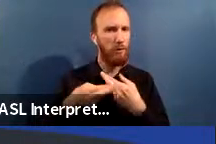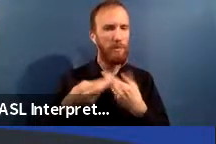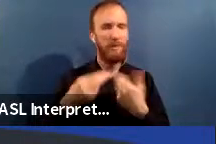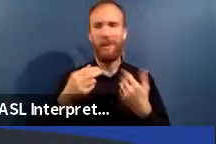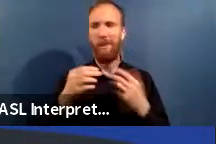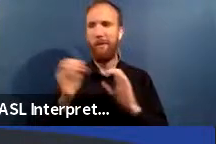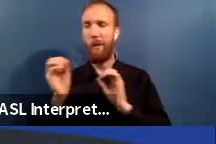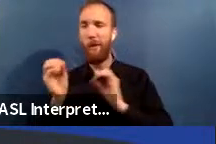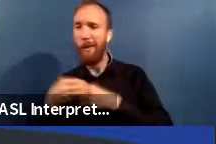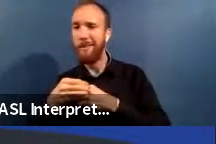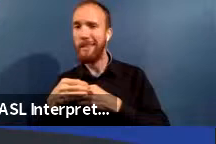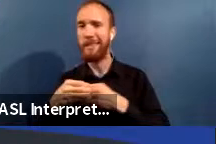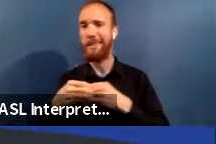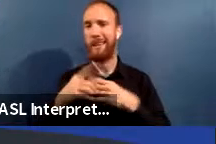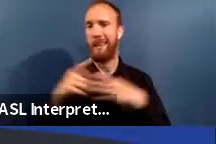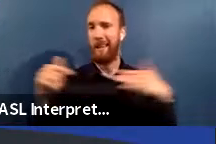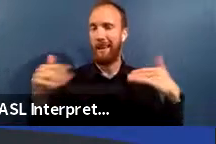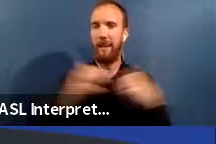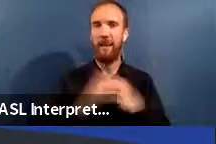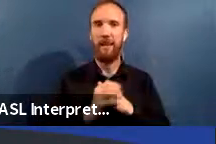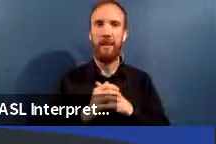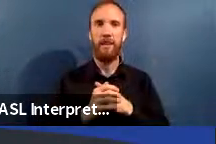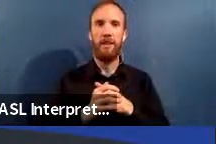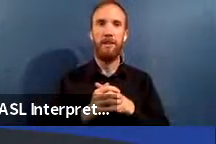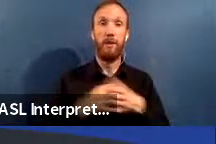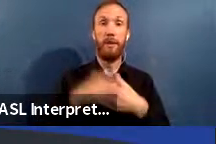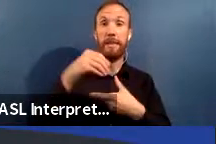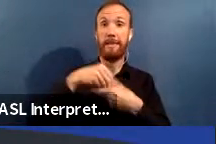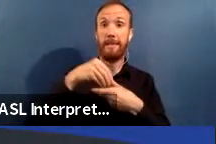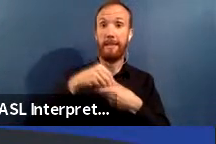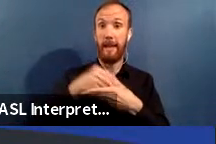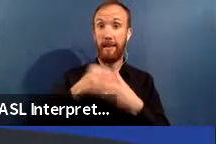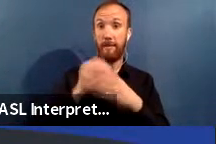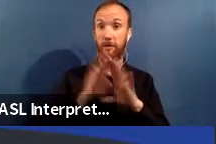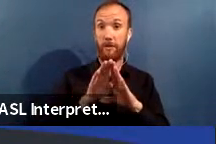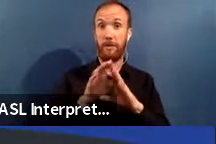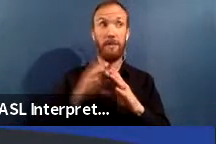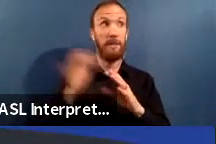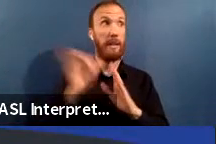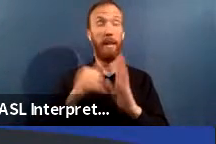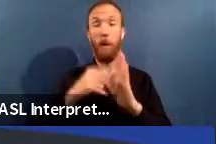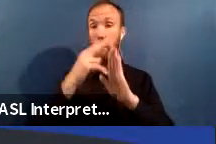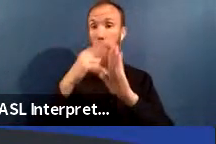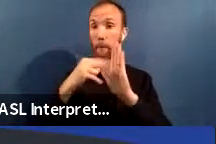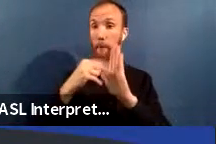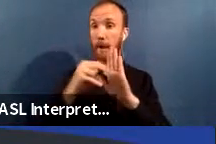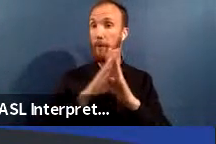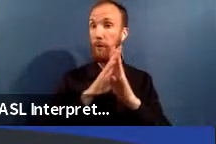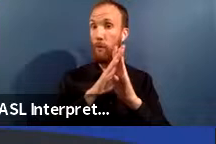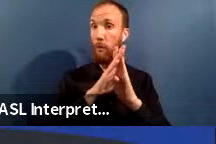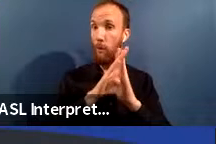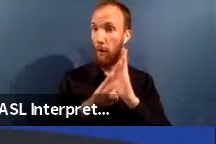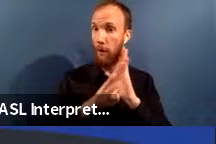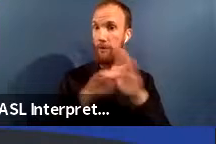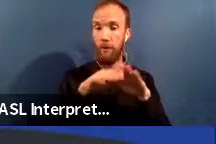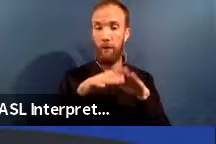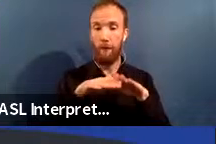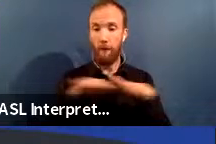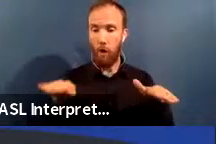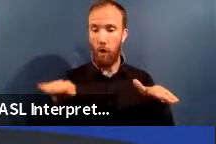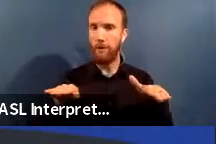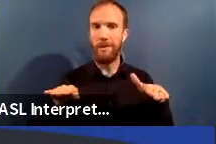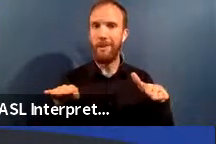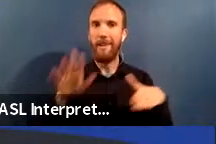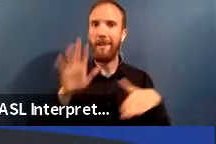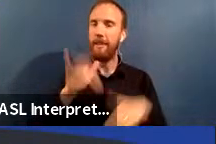office? So interior finishes such as painting of walls, repairing floors is not listed as a dedicated